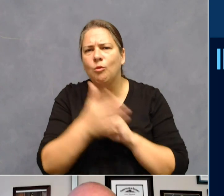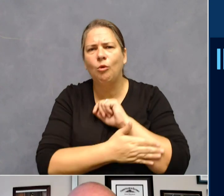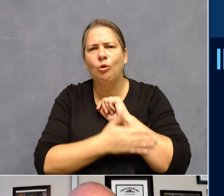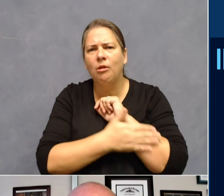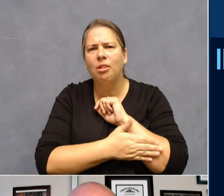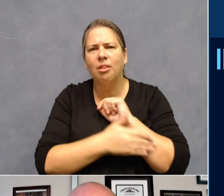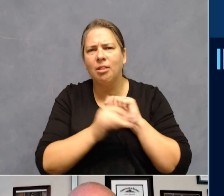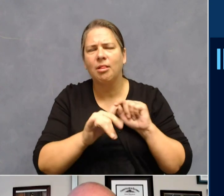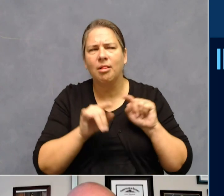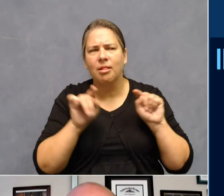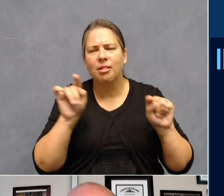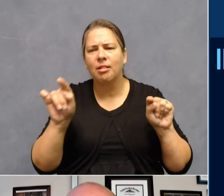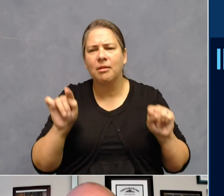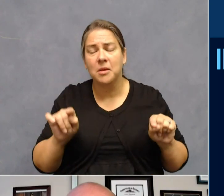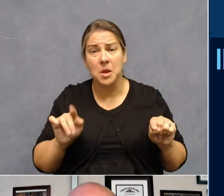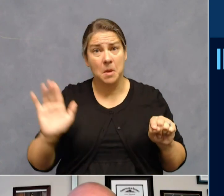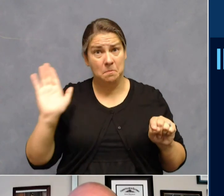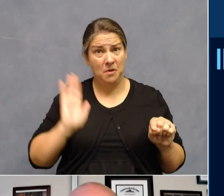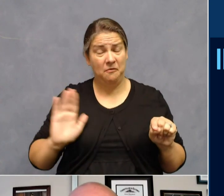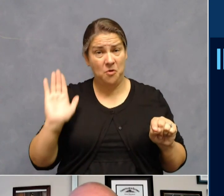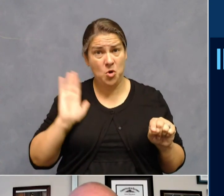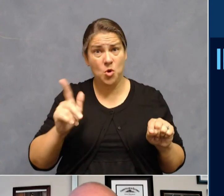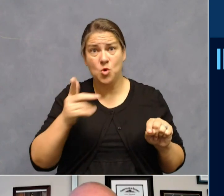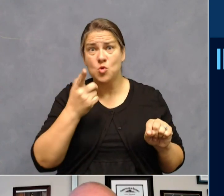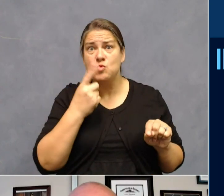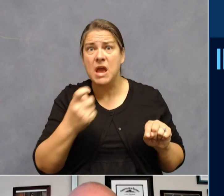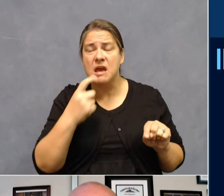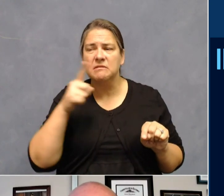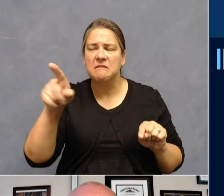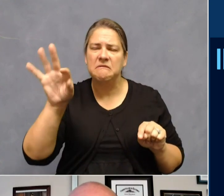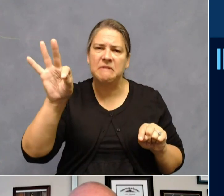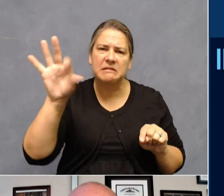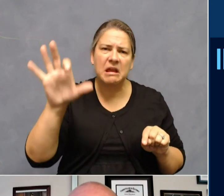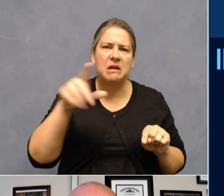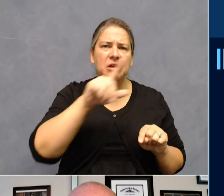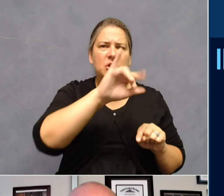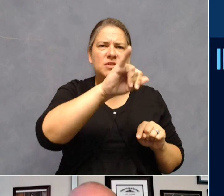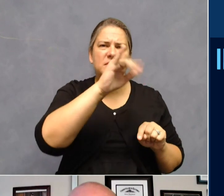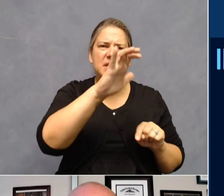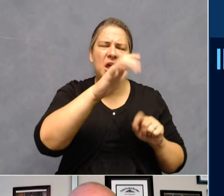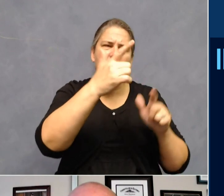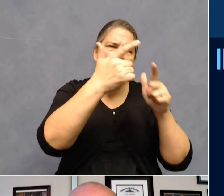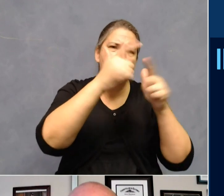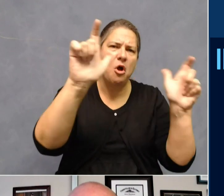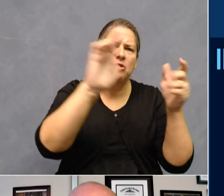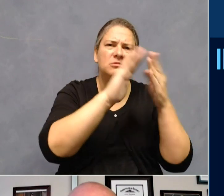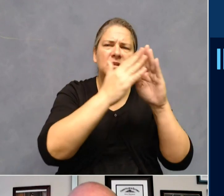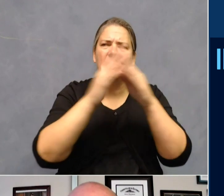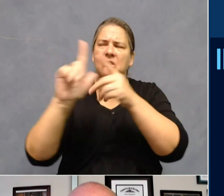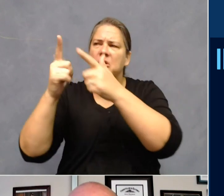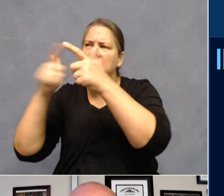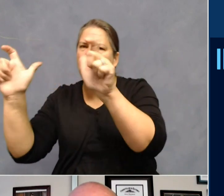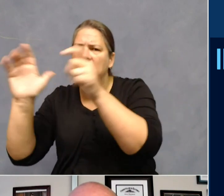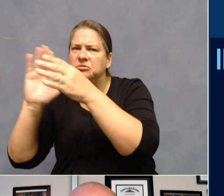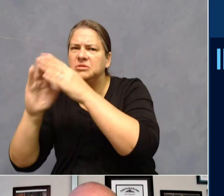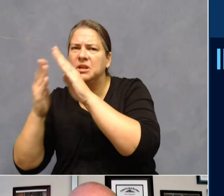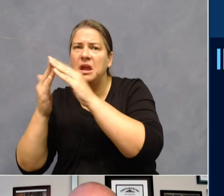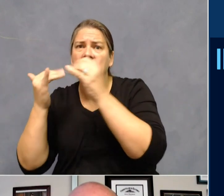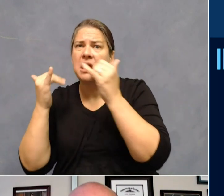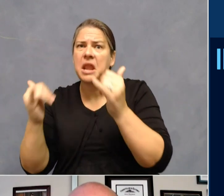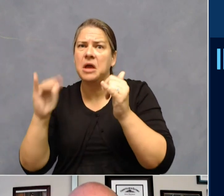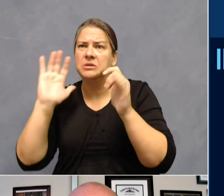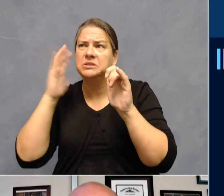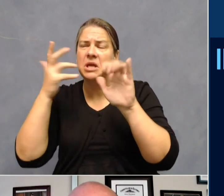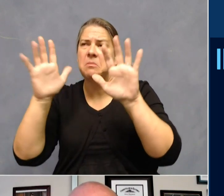may have earlier been in Fayette County and Jefferson County, where we have two of our larger cities, the red now is in a lot more